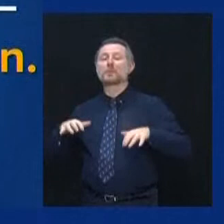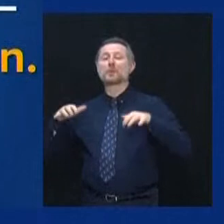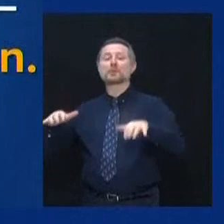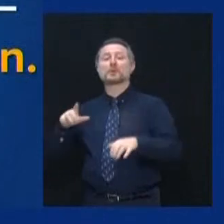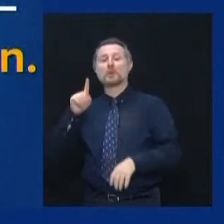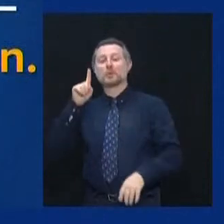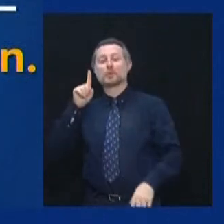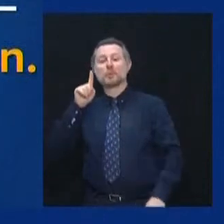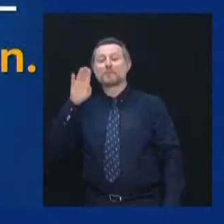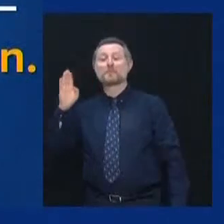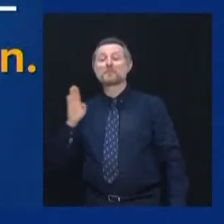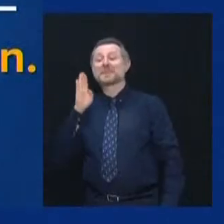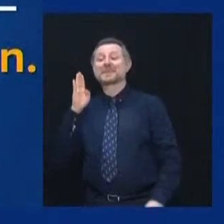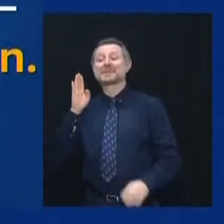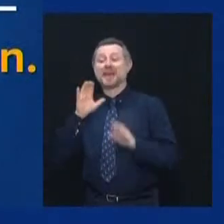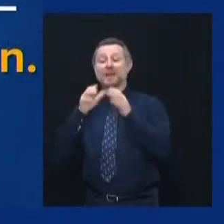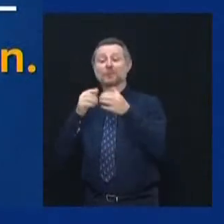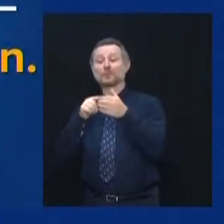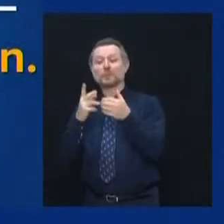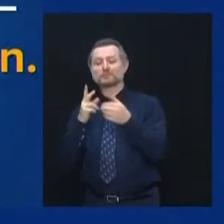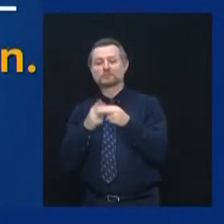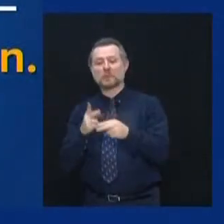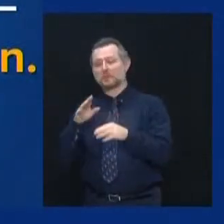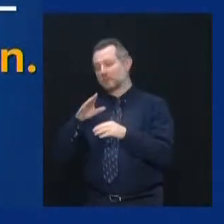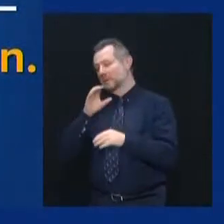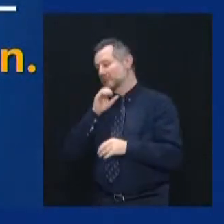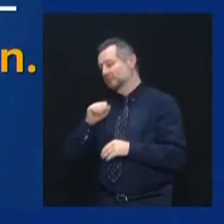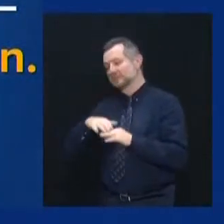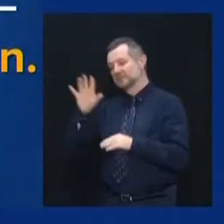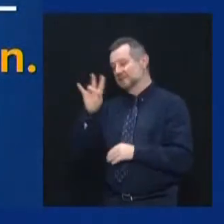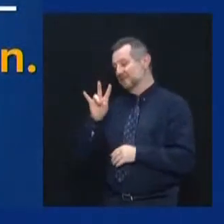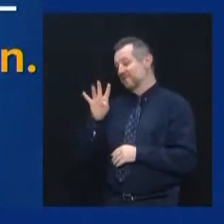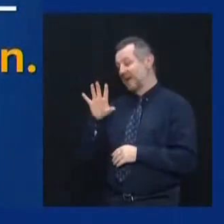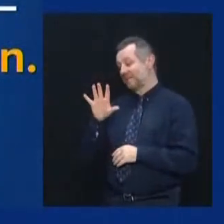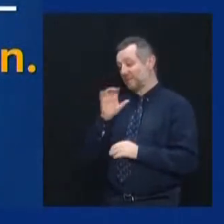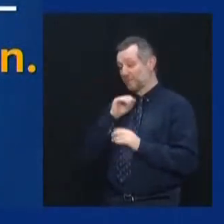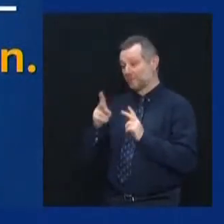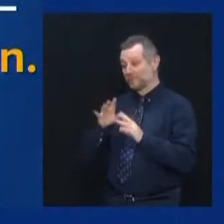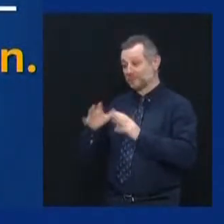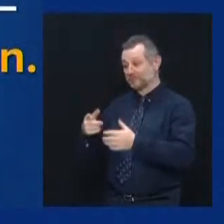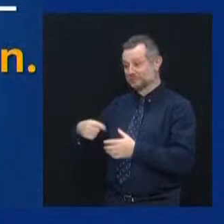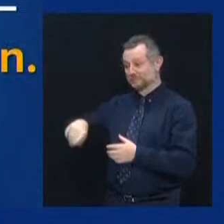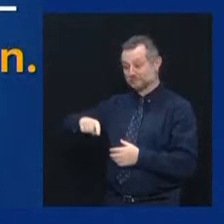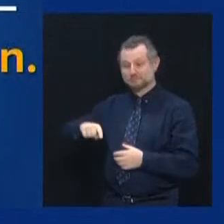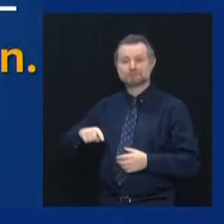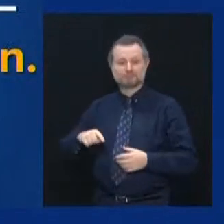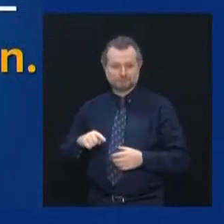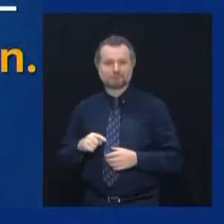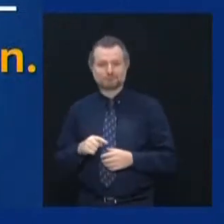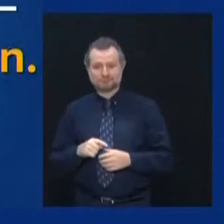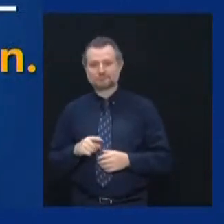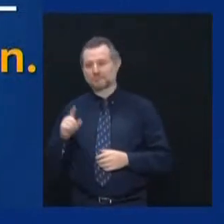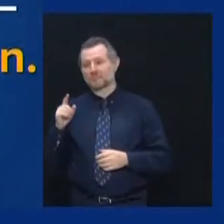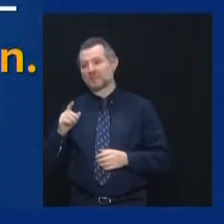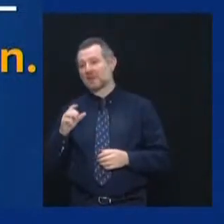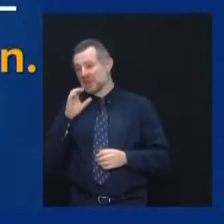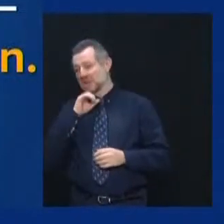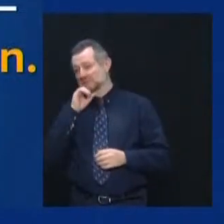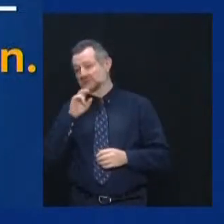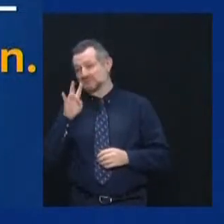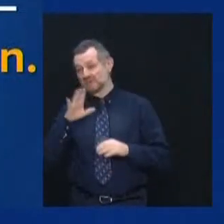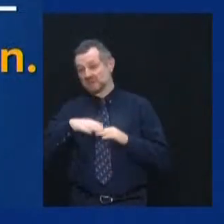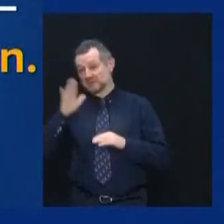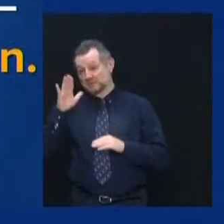is 75 plus New Yorkers, 75 years old and